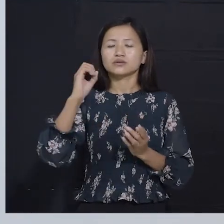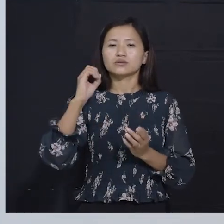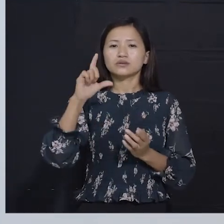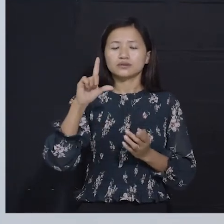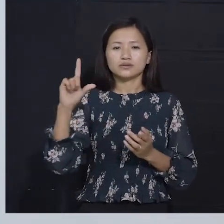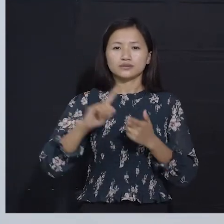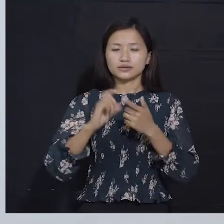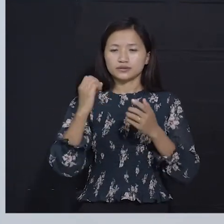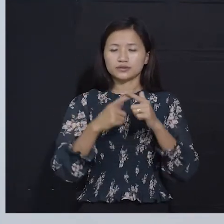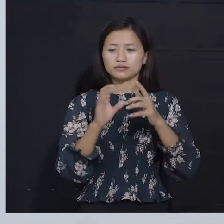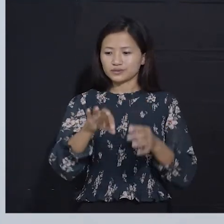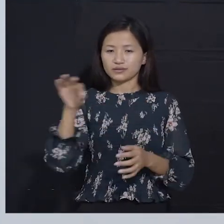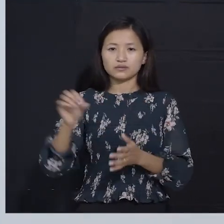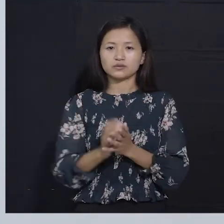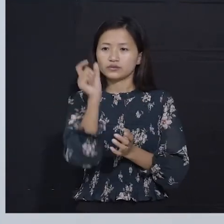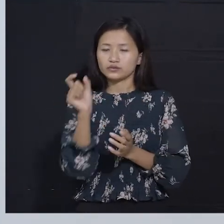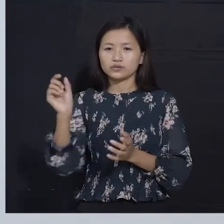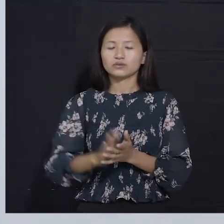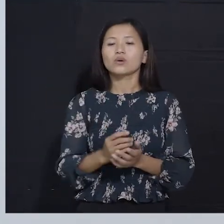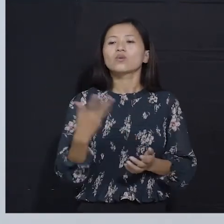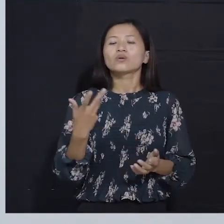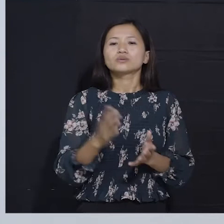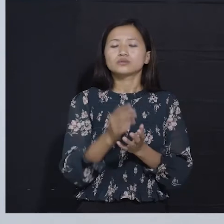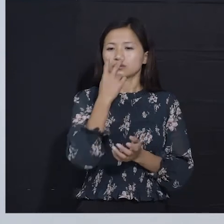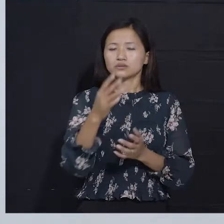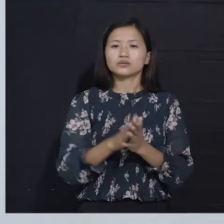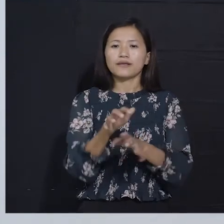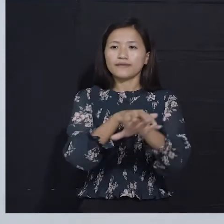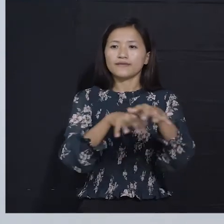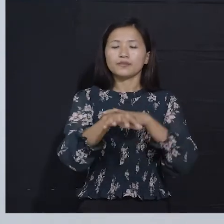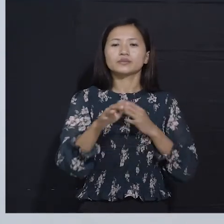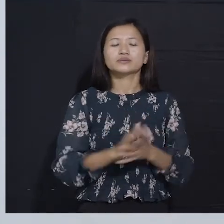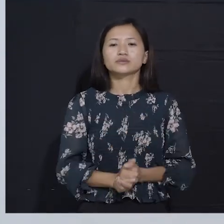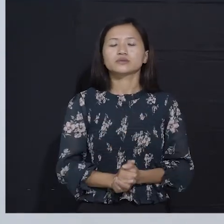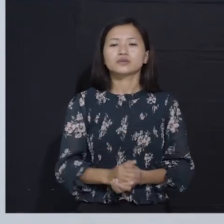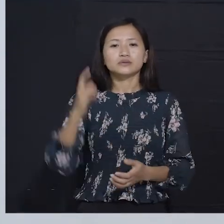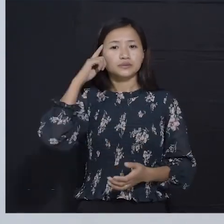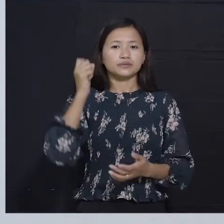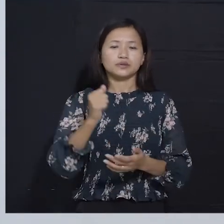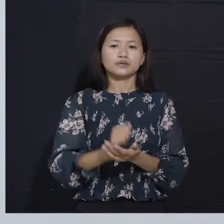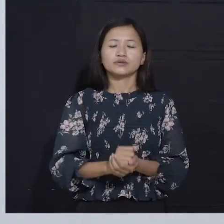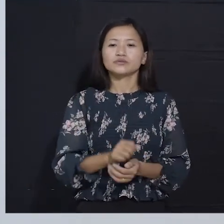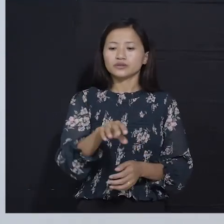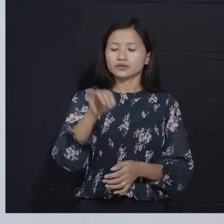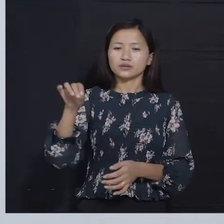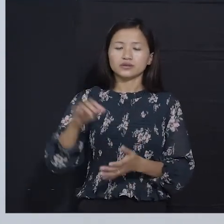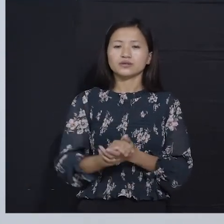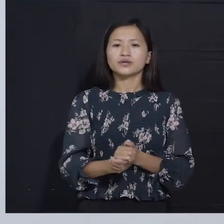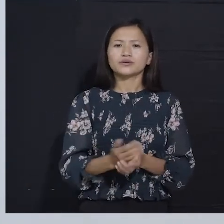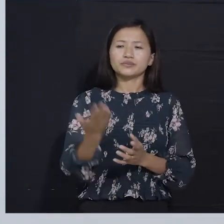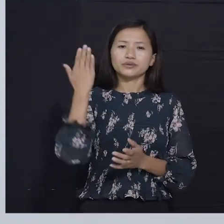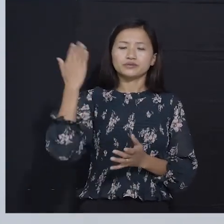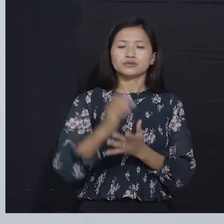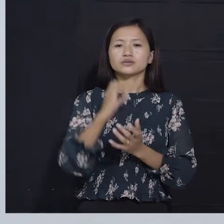of plants where they saw an animal. It was all because of the dog. You remember? If you can recollect your previous class,